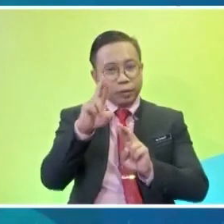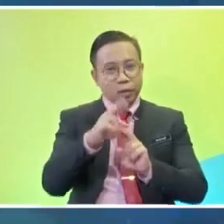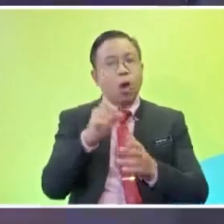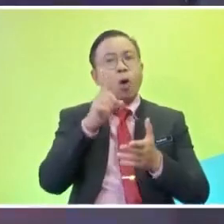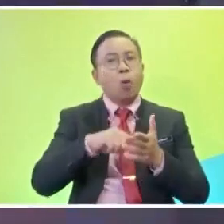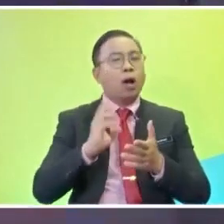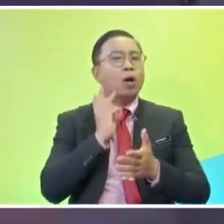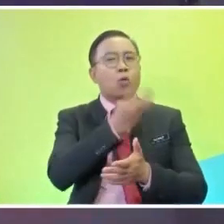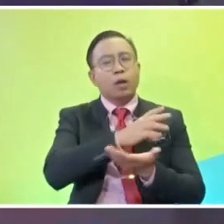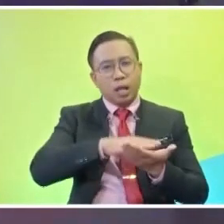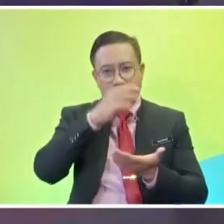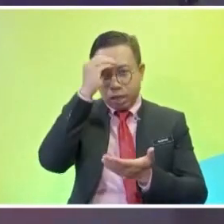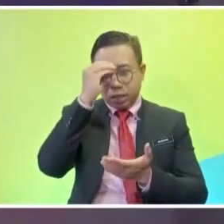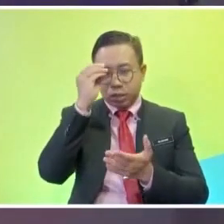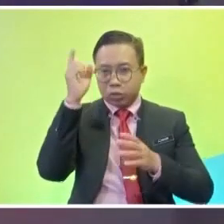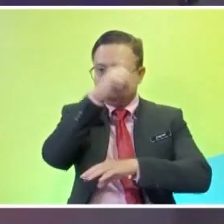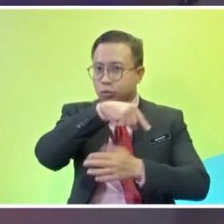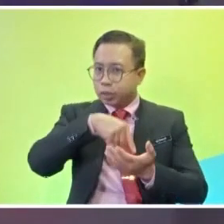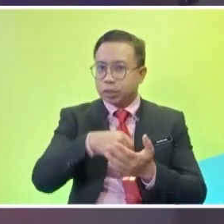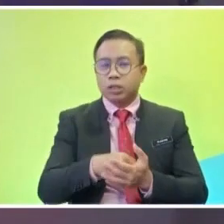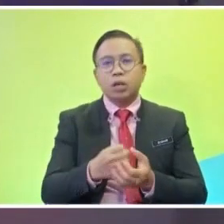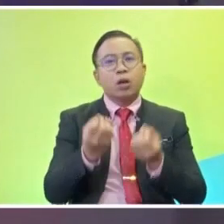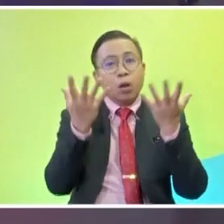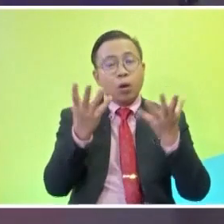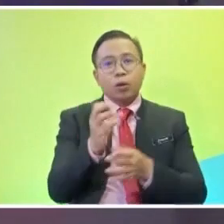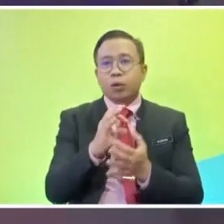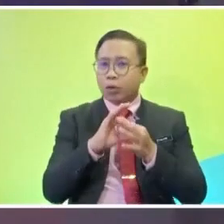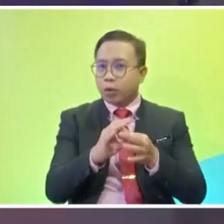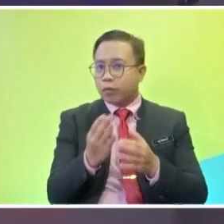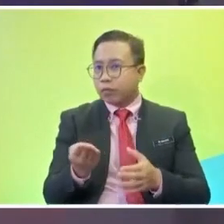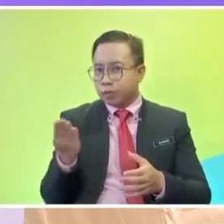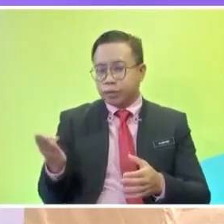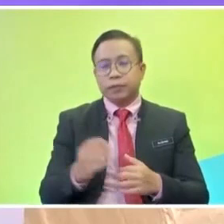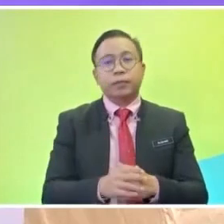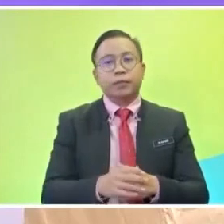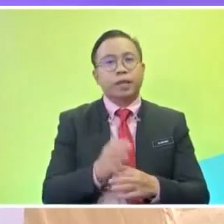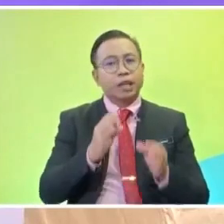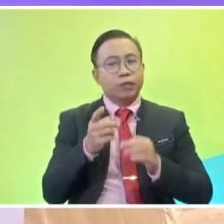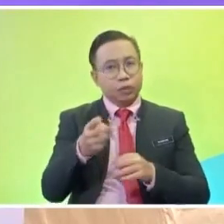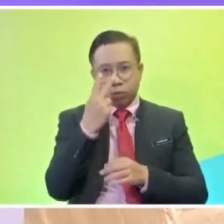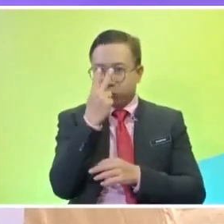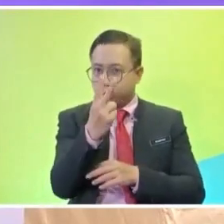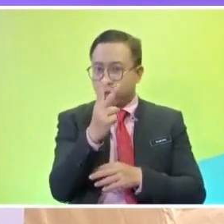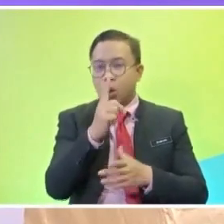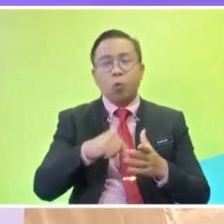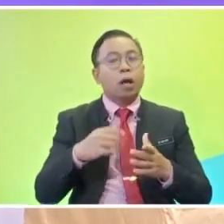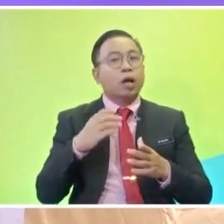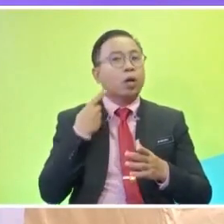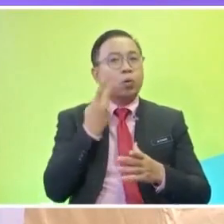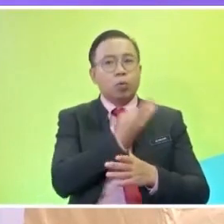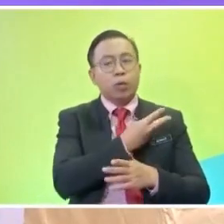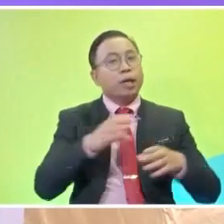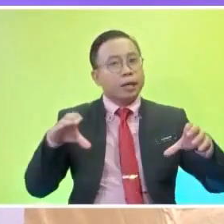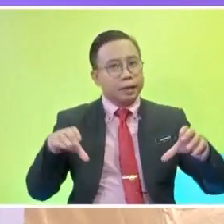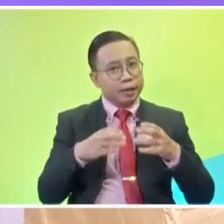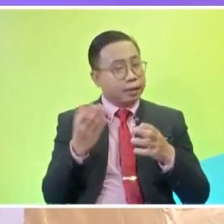what are we learning today, Miss Sylvia? I see a lot of ingredients on the table. Okay, so if you saw earlier what we did, okay, so Chris actually